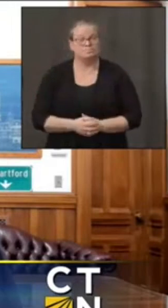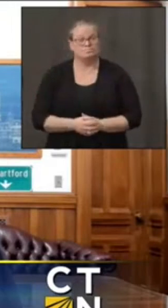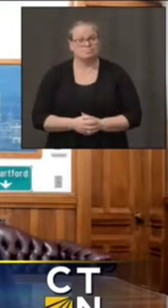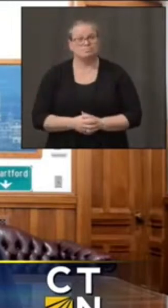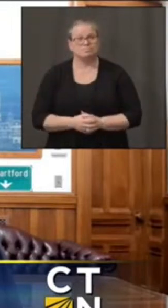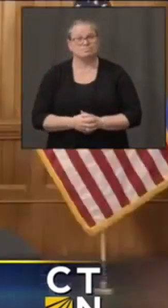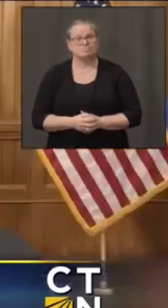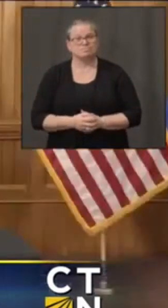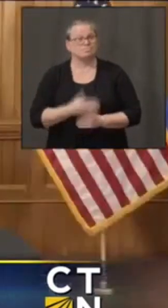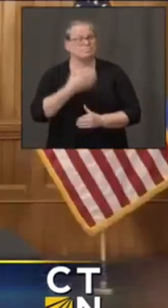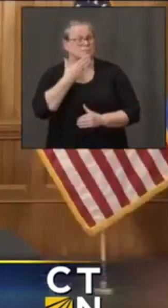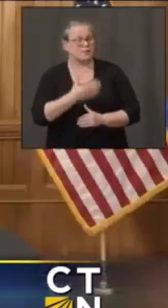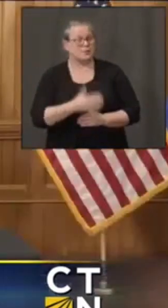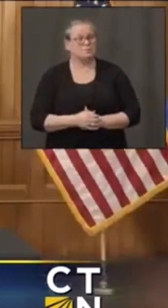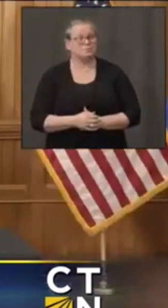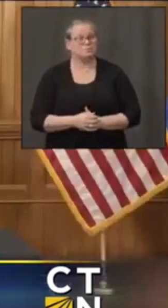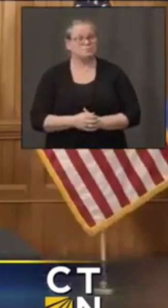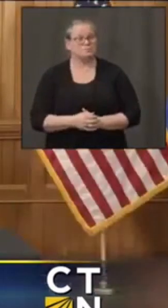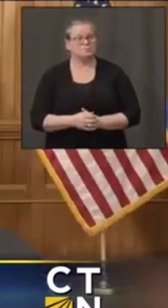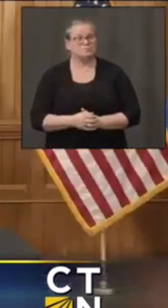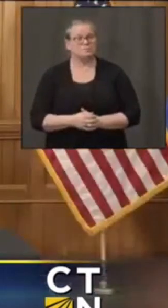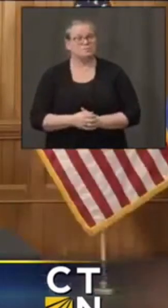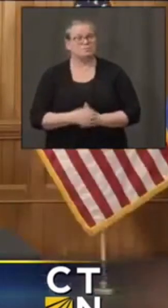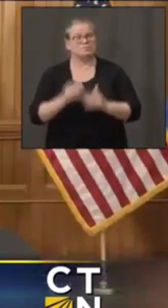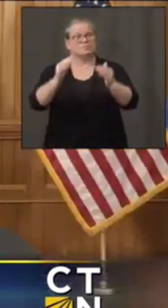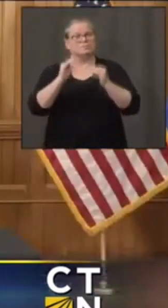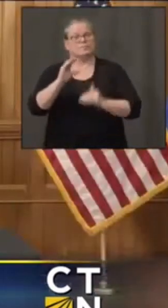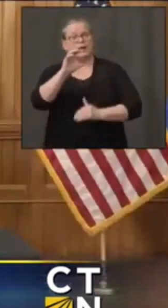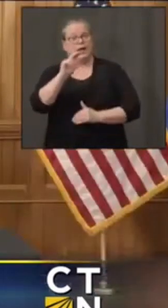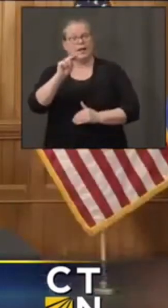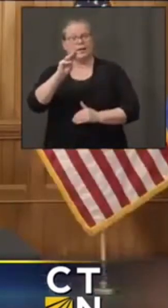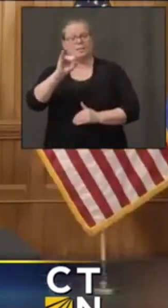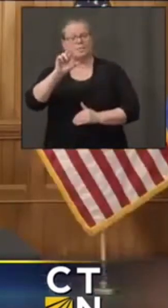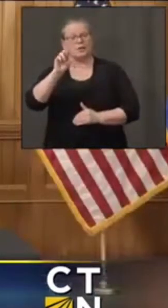Thank you. The Connecticut Mirror.